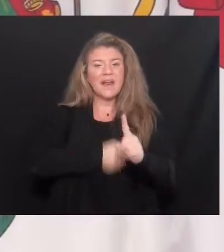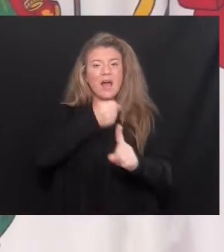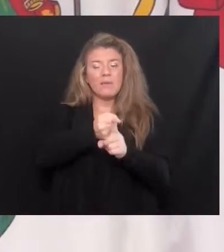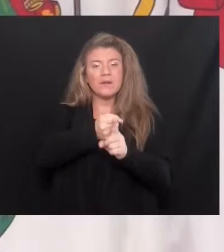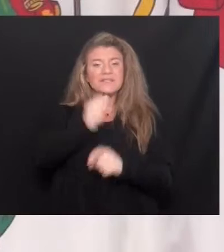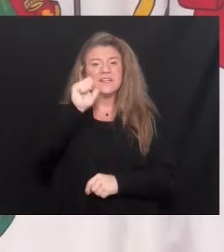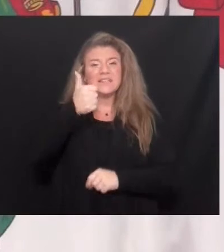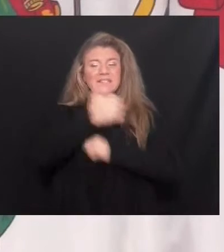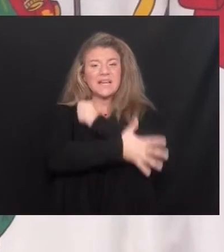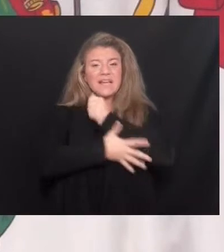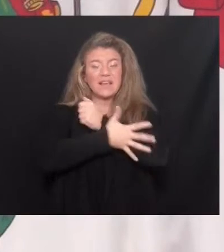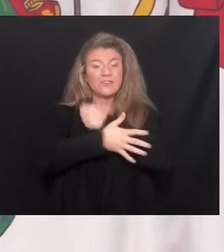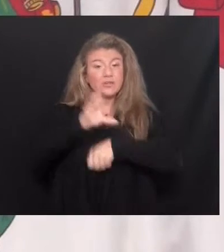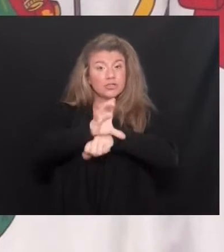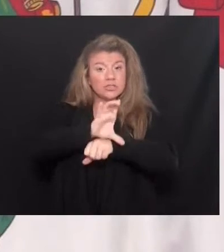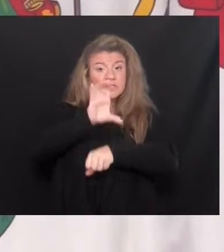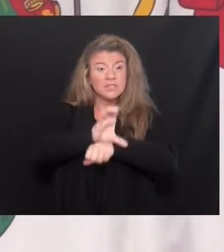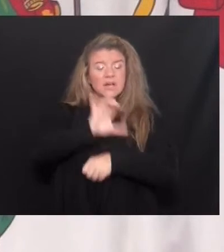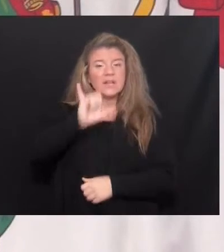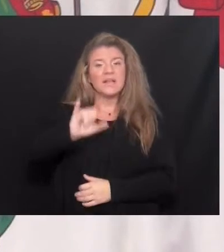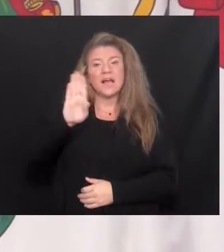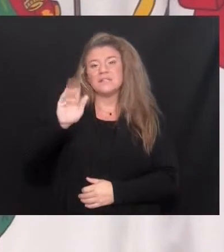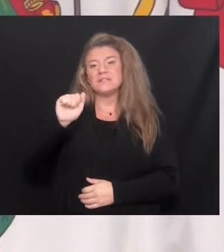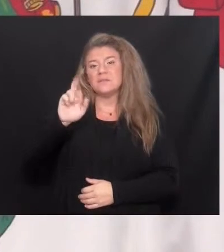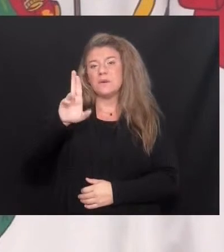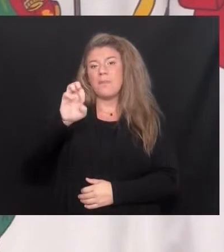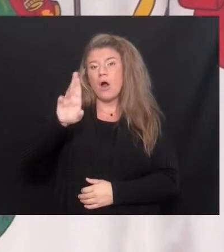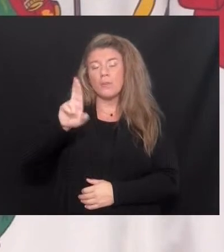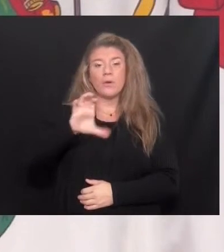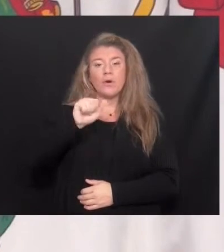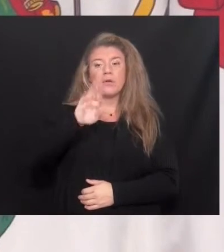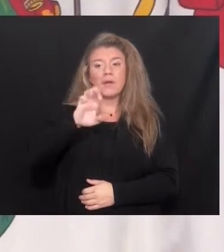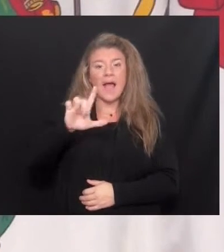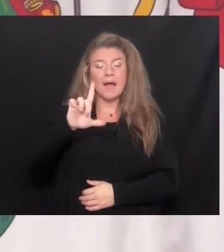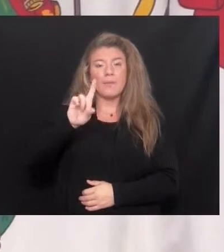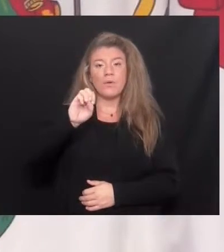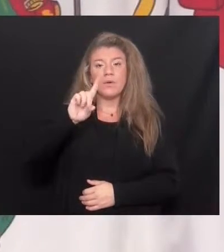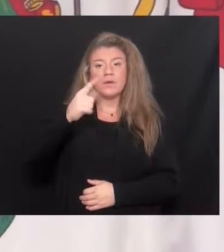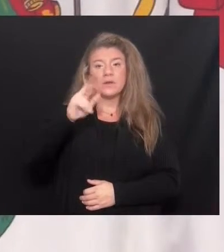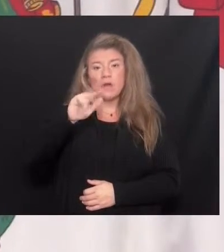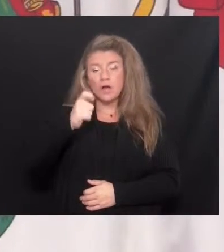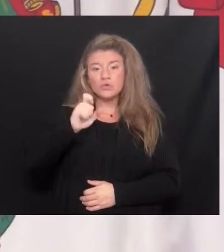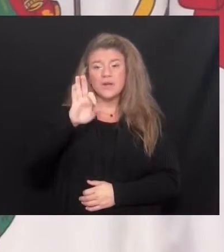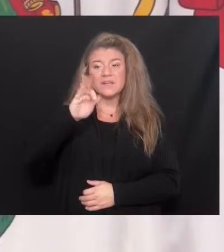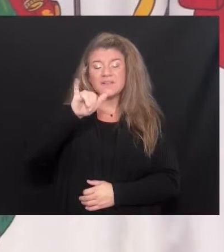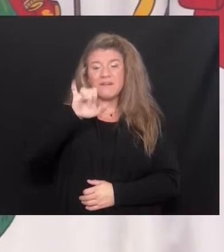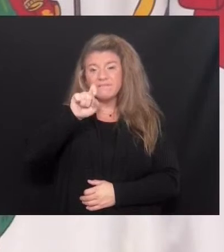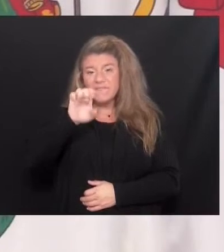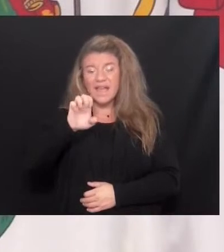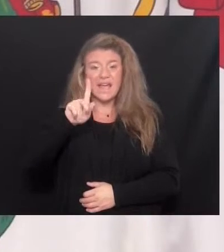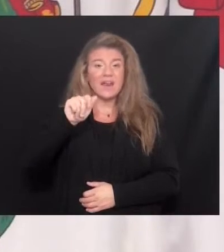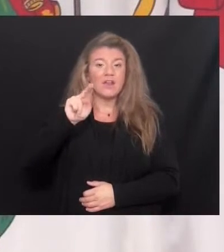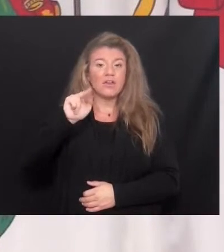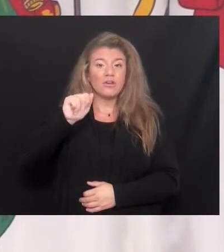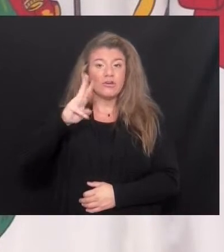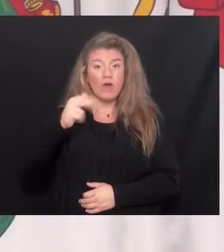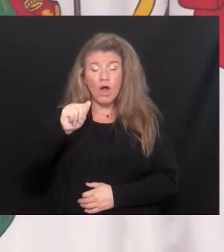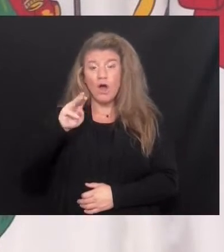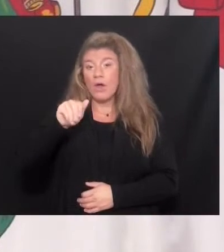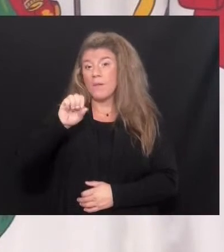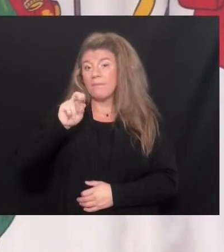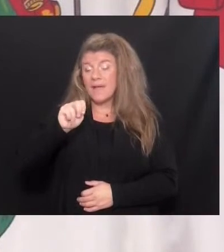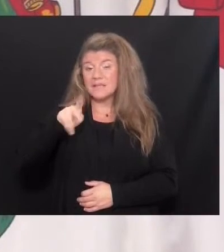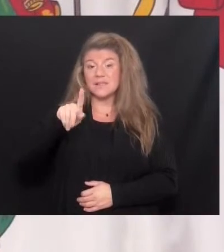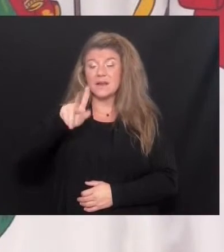10 counties on the churches. That's Barber, Cabell, Doddridge, Fayette, Kanawha, Mason, Putnam, Raleigh, Taylor,